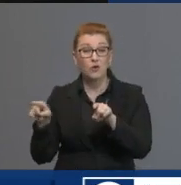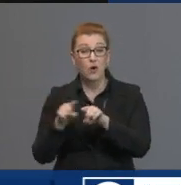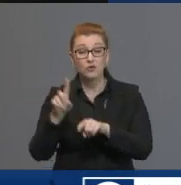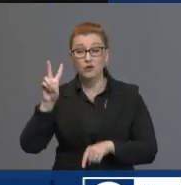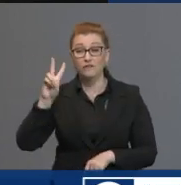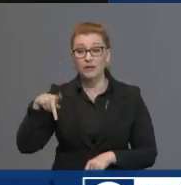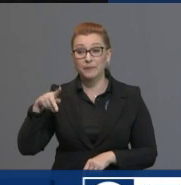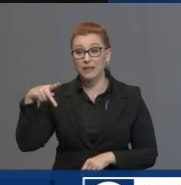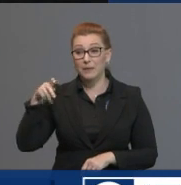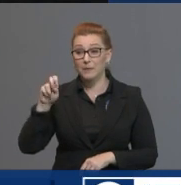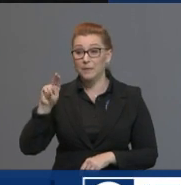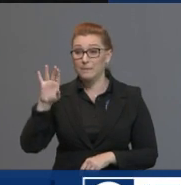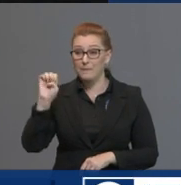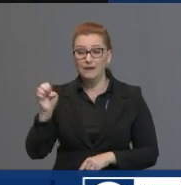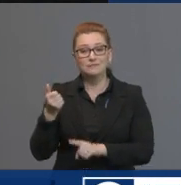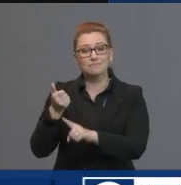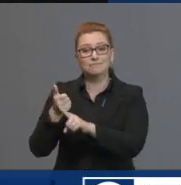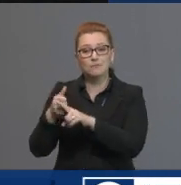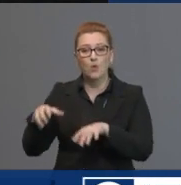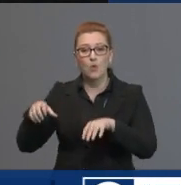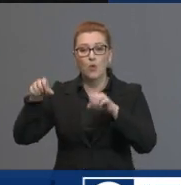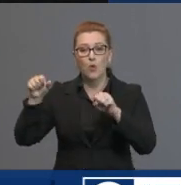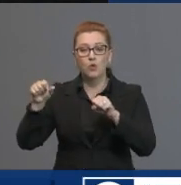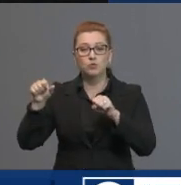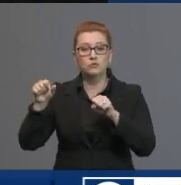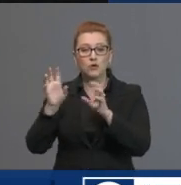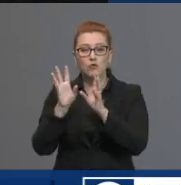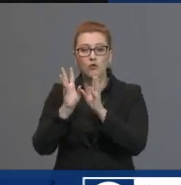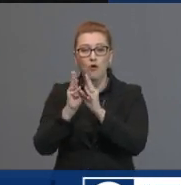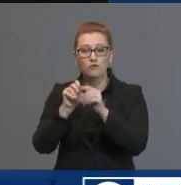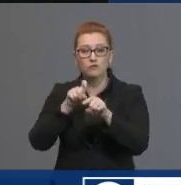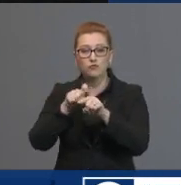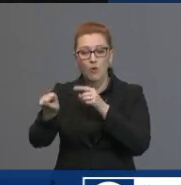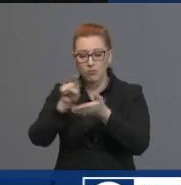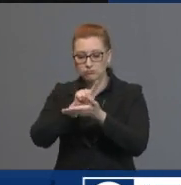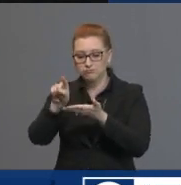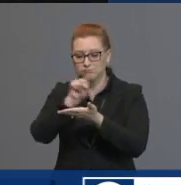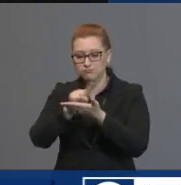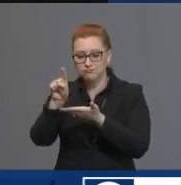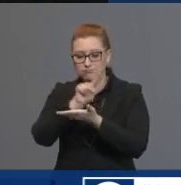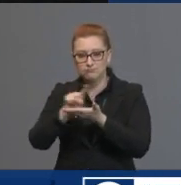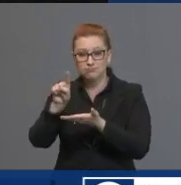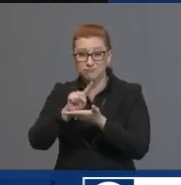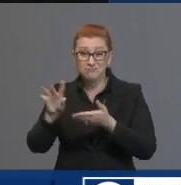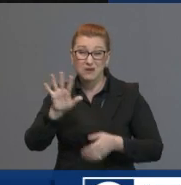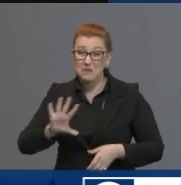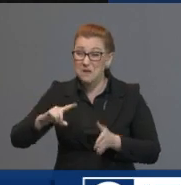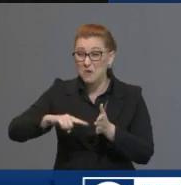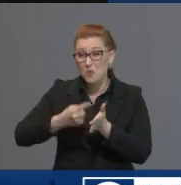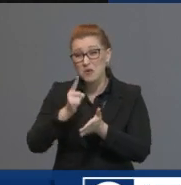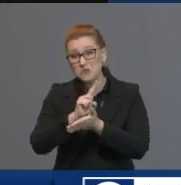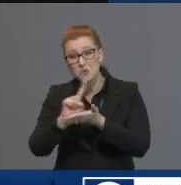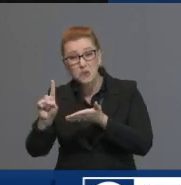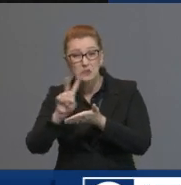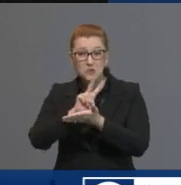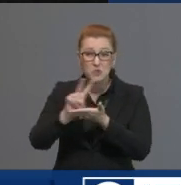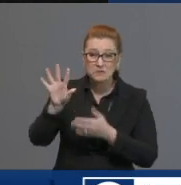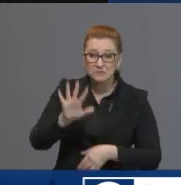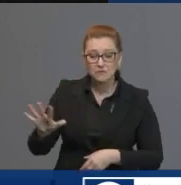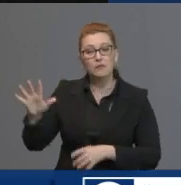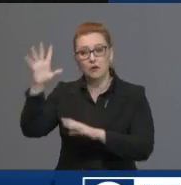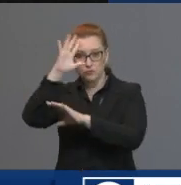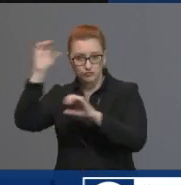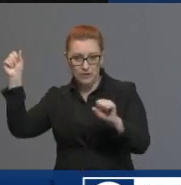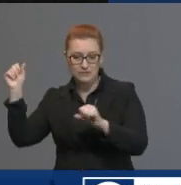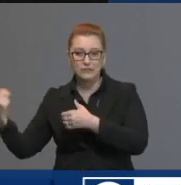Vice President Pence for hosting the weekly conference call, the cabinet secretaries, and about once a week or every other week the